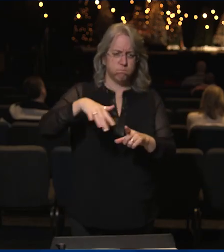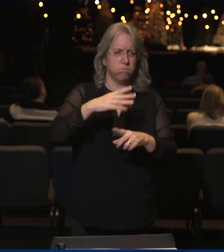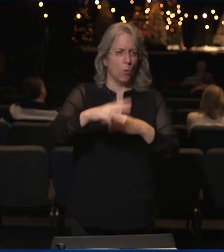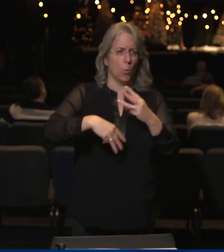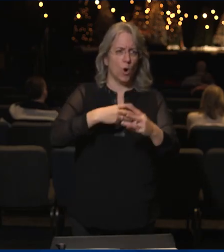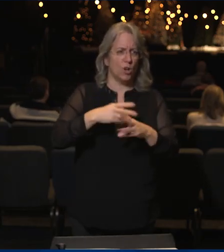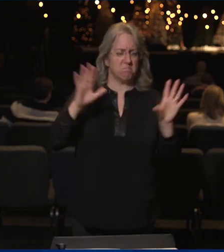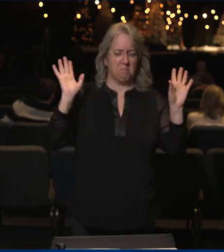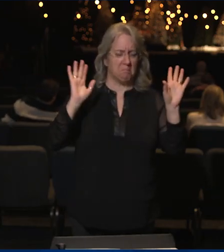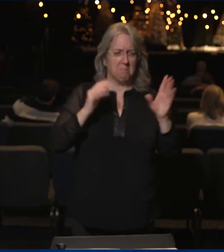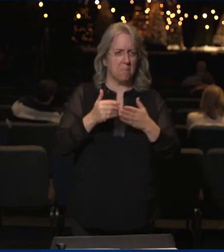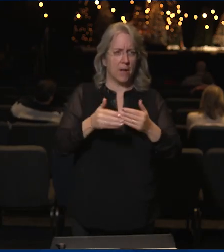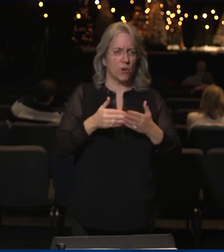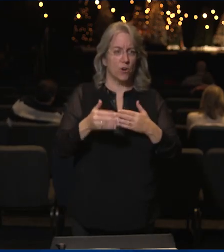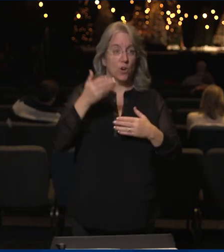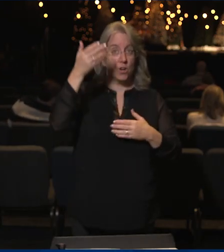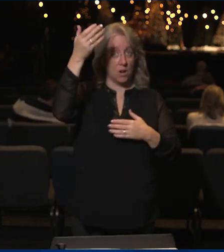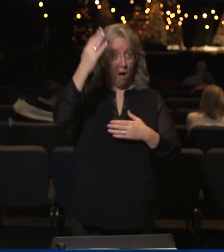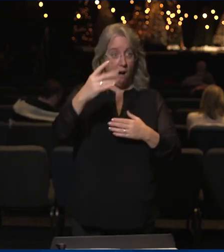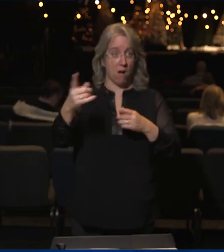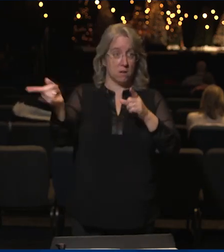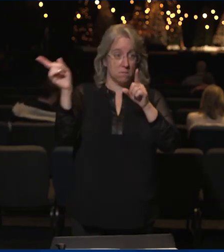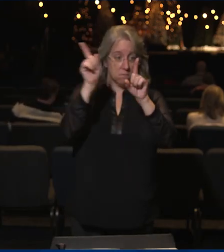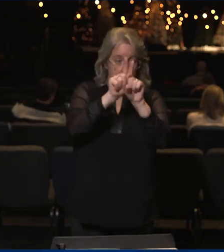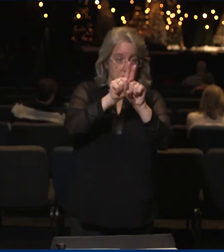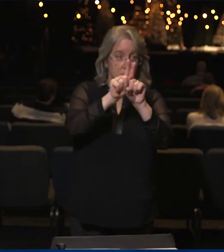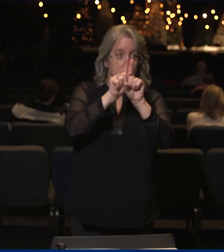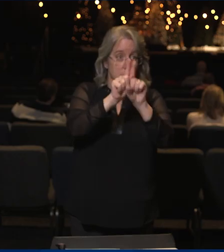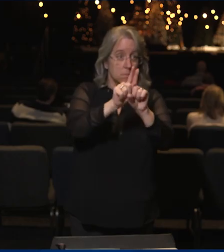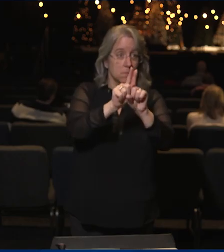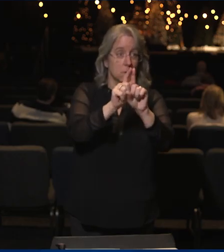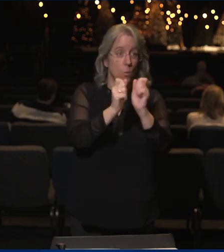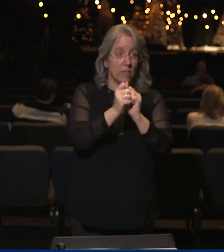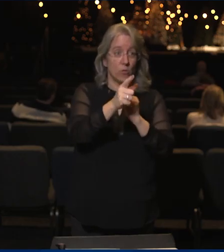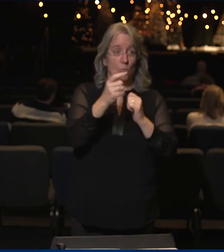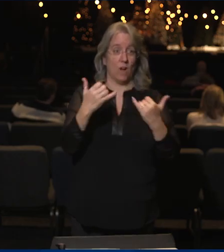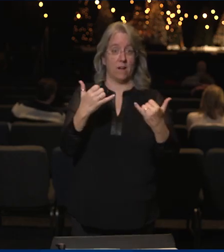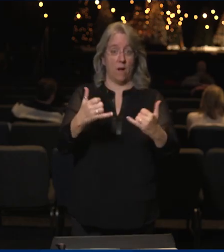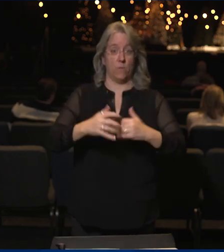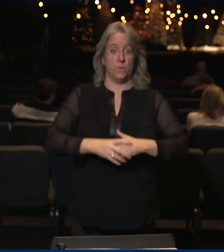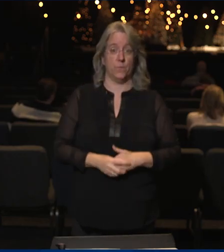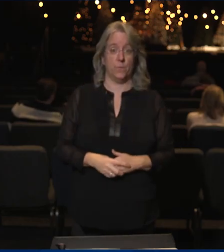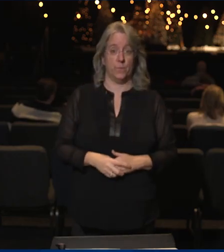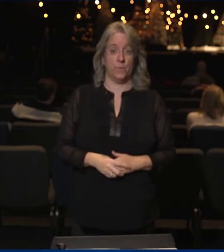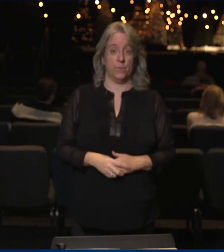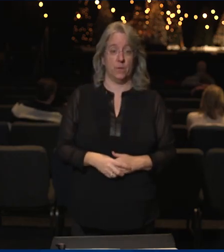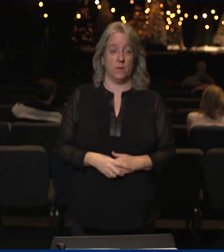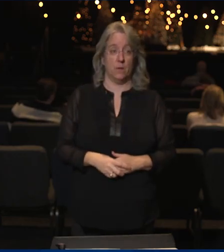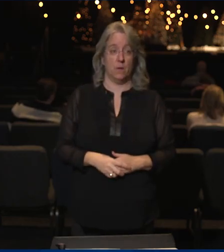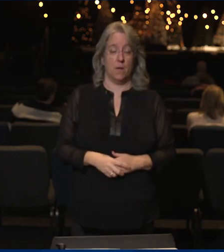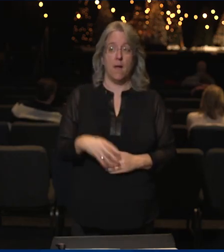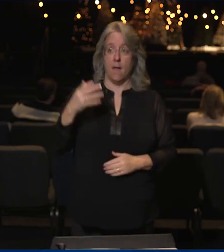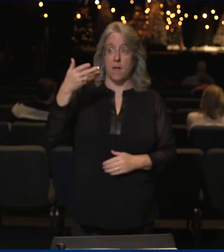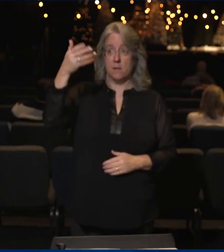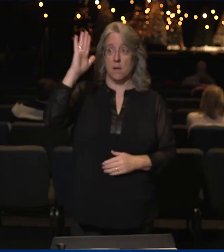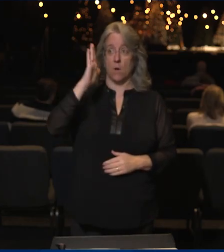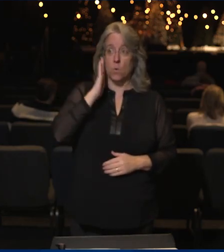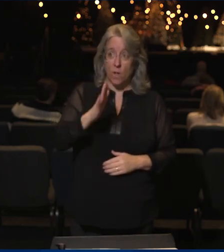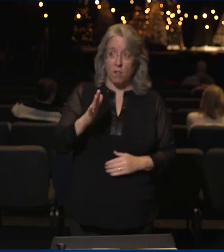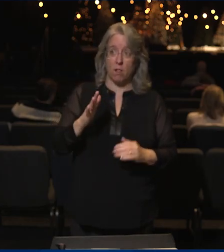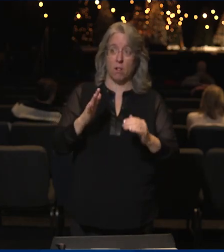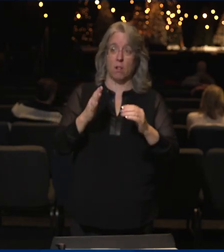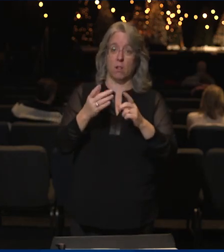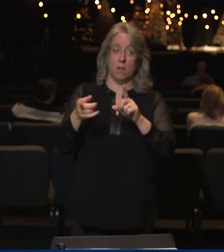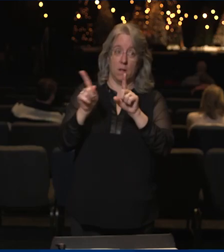God is present to you right now. And he will be in the right now, that is